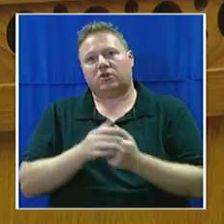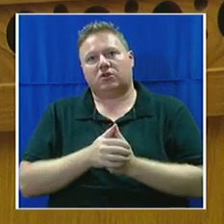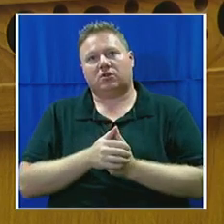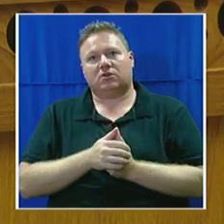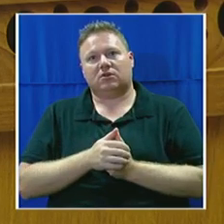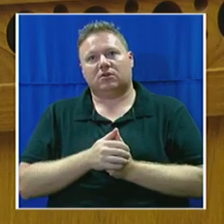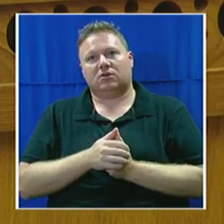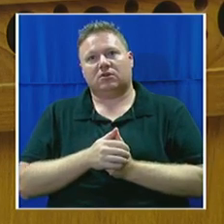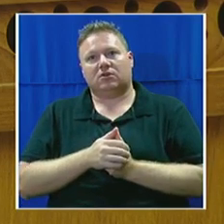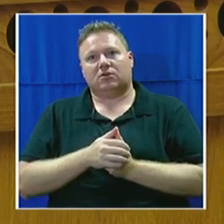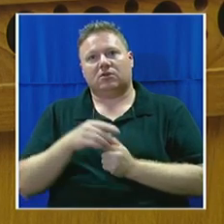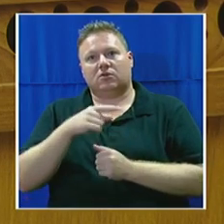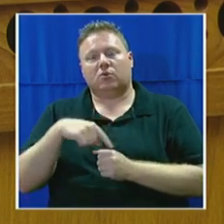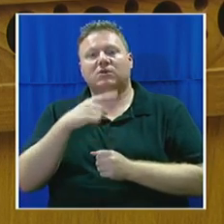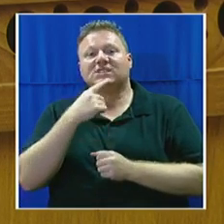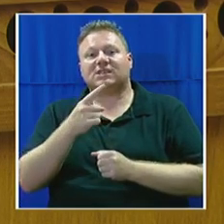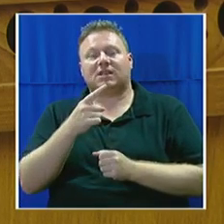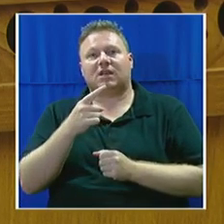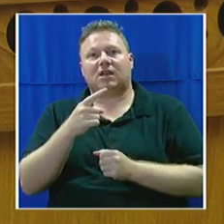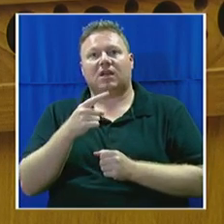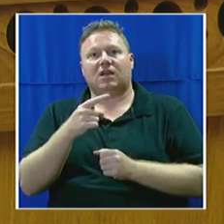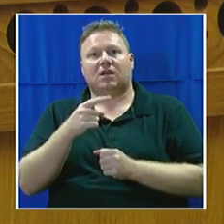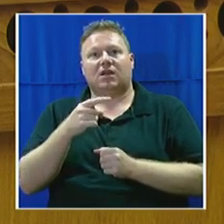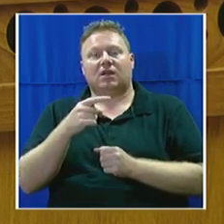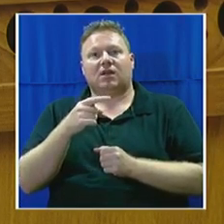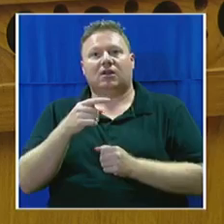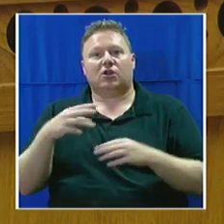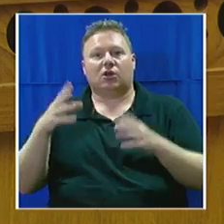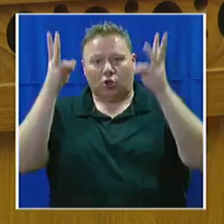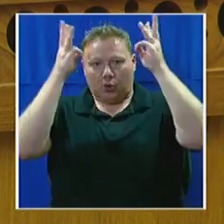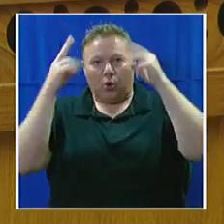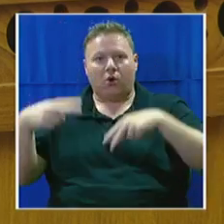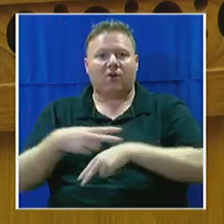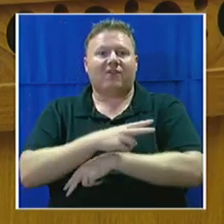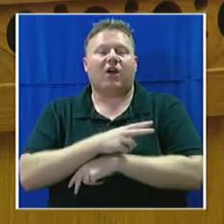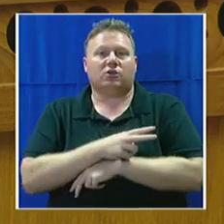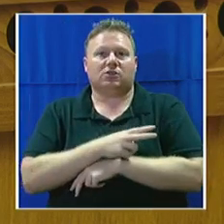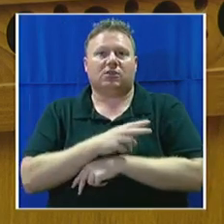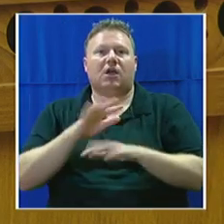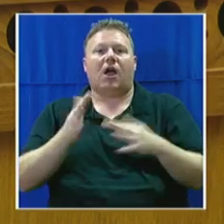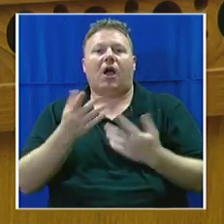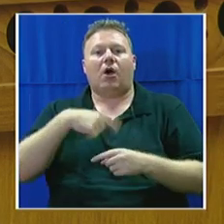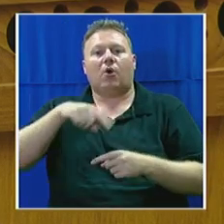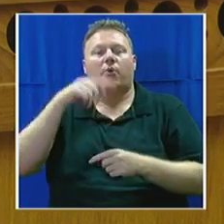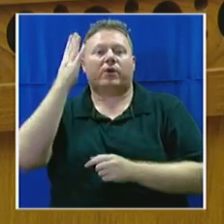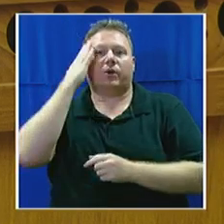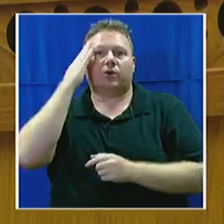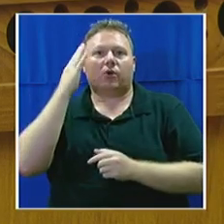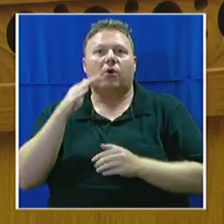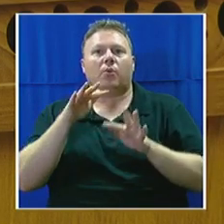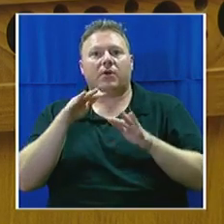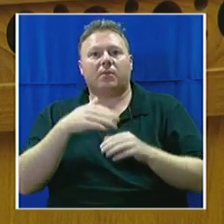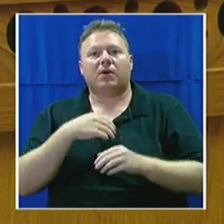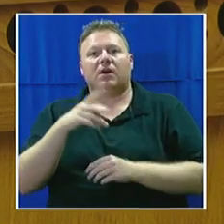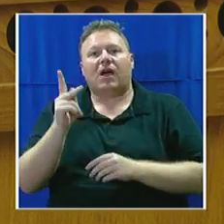coronavirus bakhona bahleli phana sazi njani uMadlamini ohleli pha eKhayelitsha noMamCirha opha eMdantsane